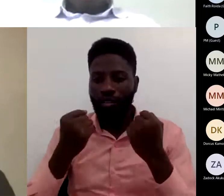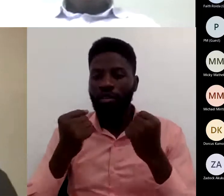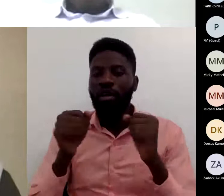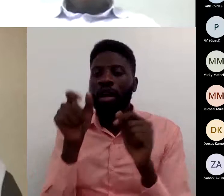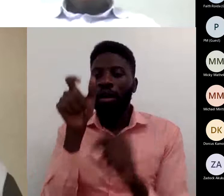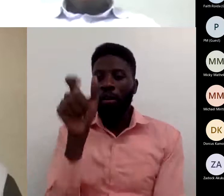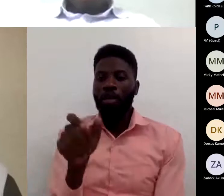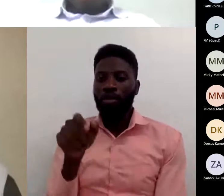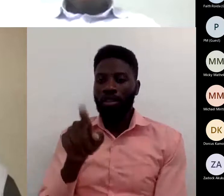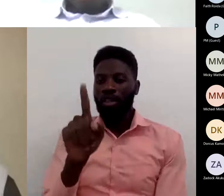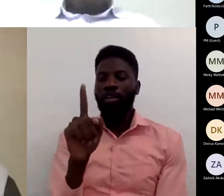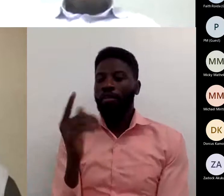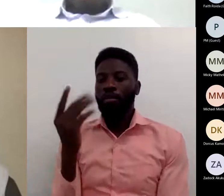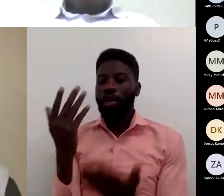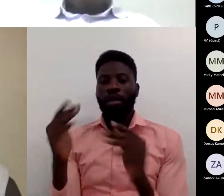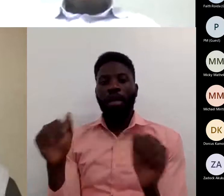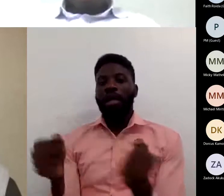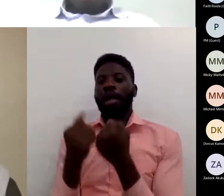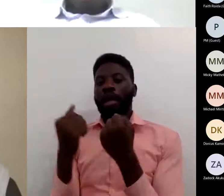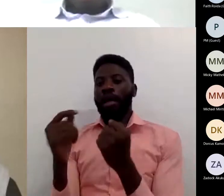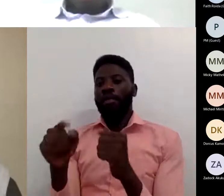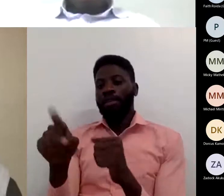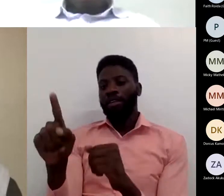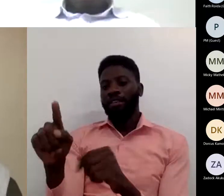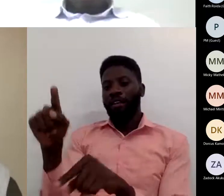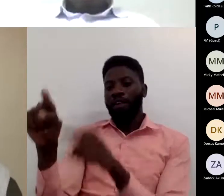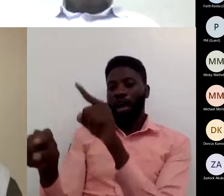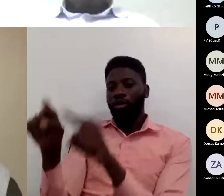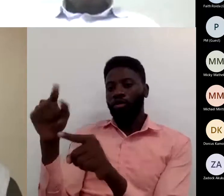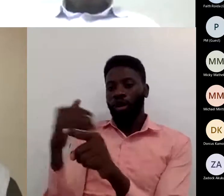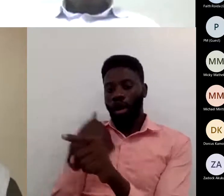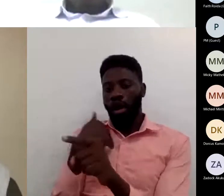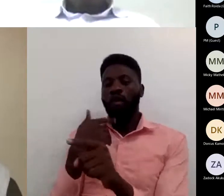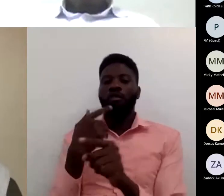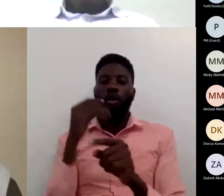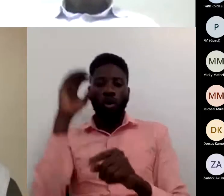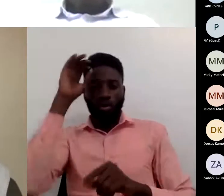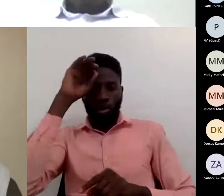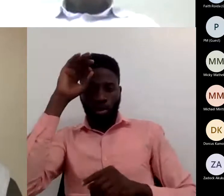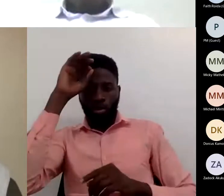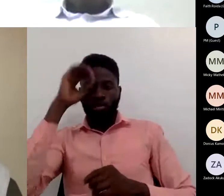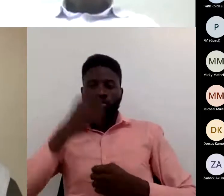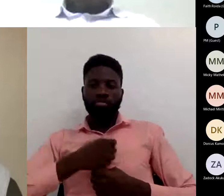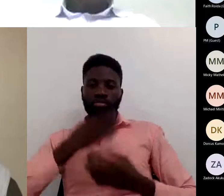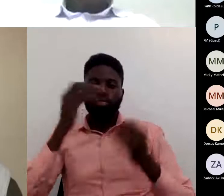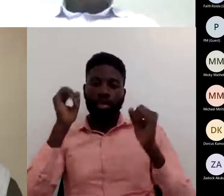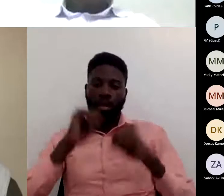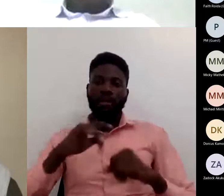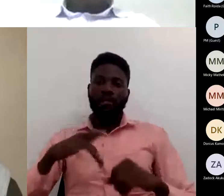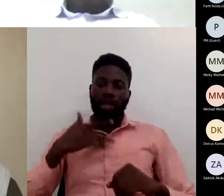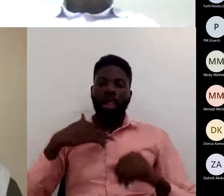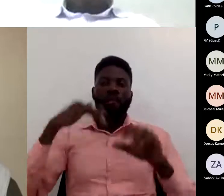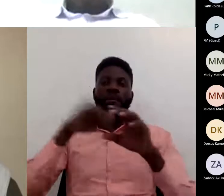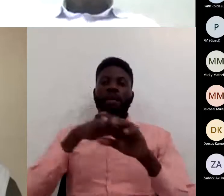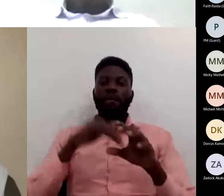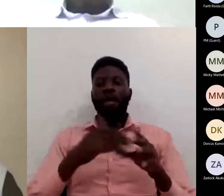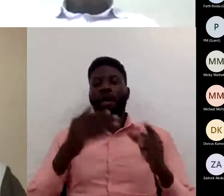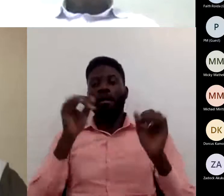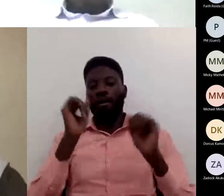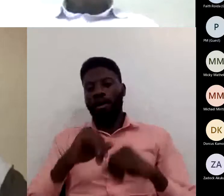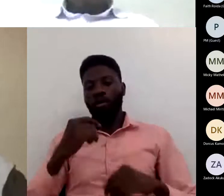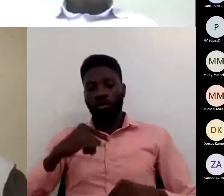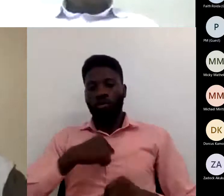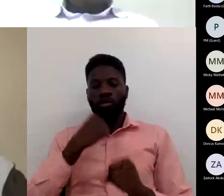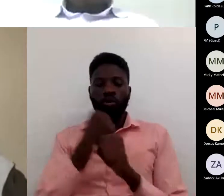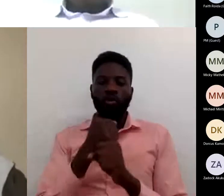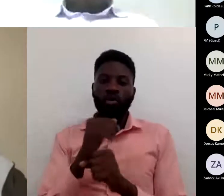who is different can express their opinion, can have a reason to be. And that is exactly what we do in the